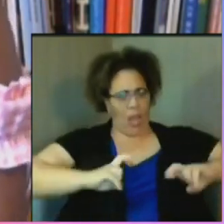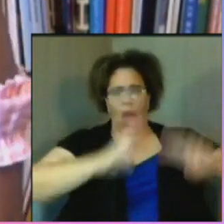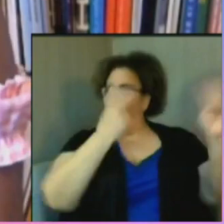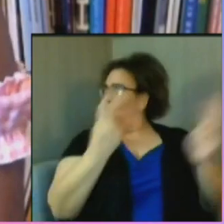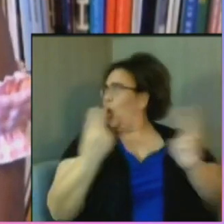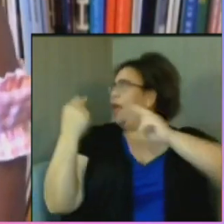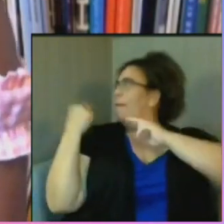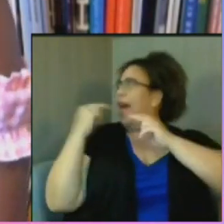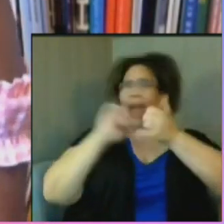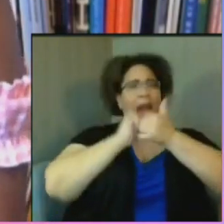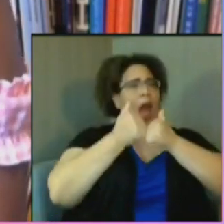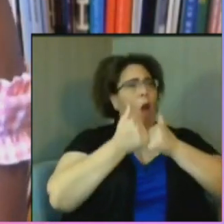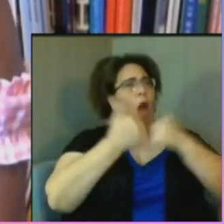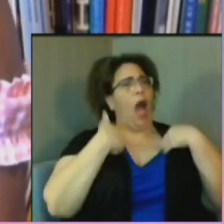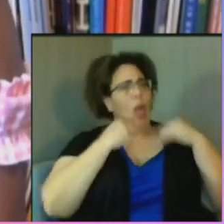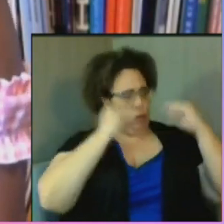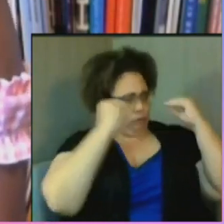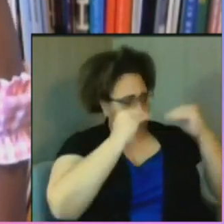looking into